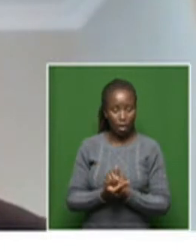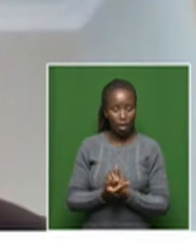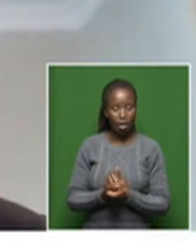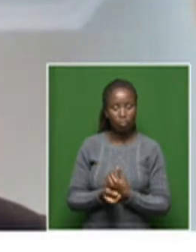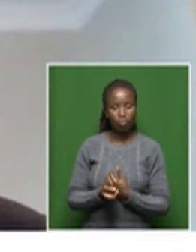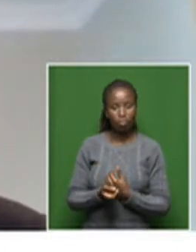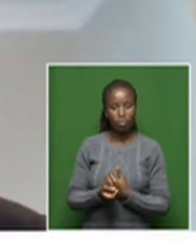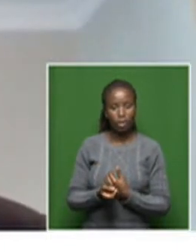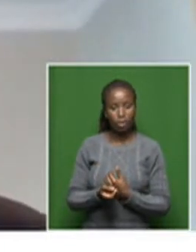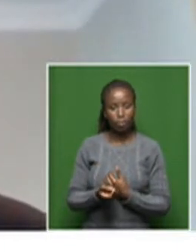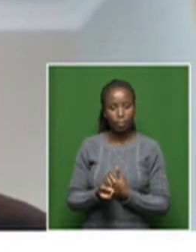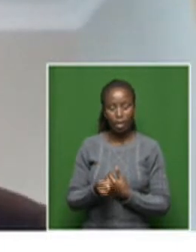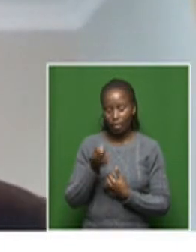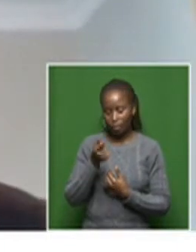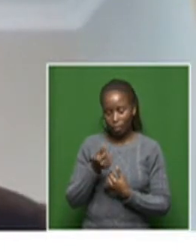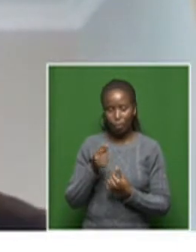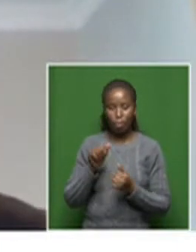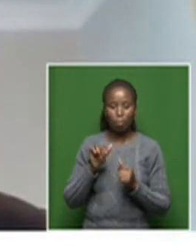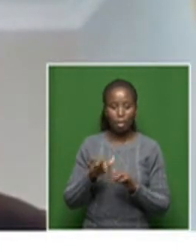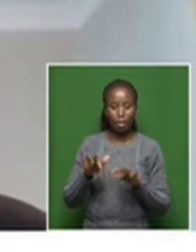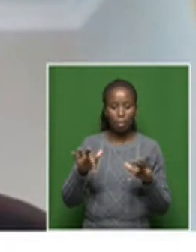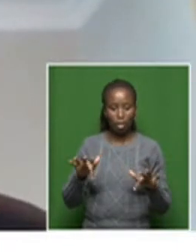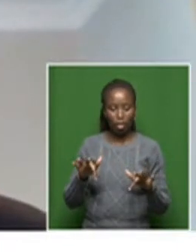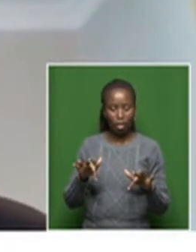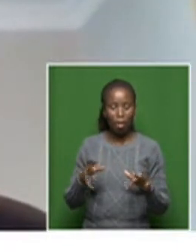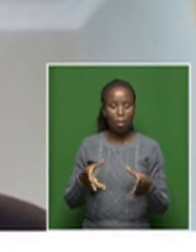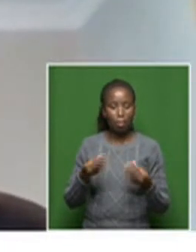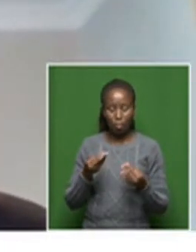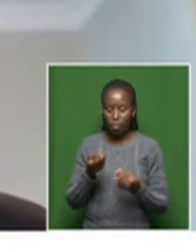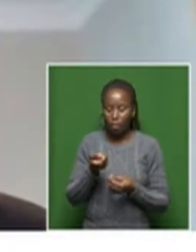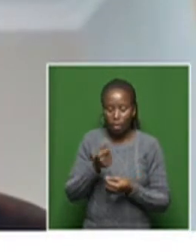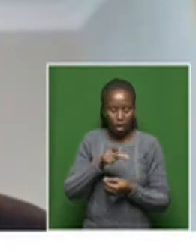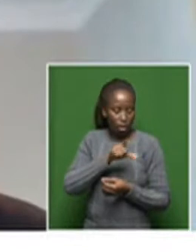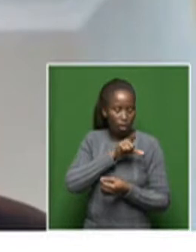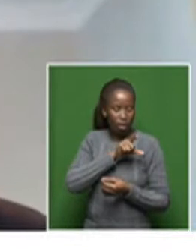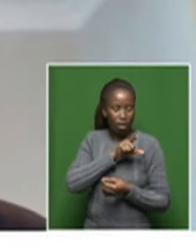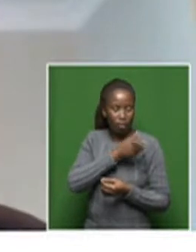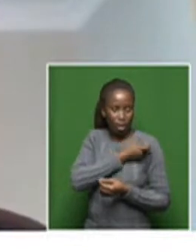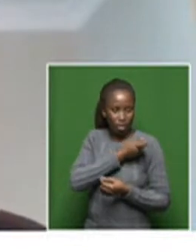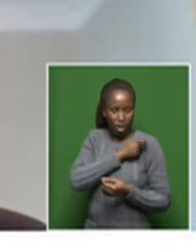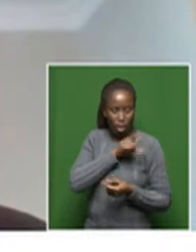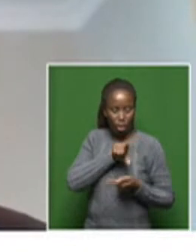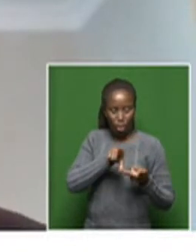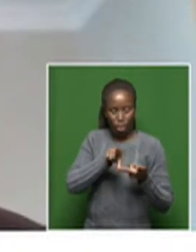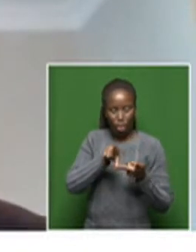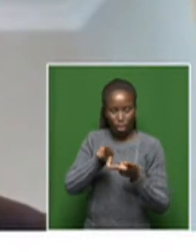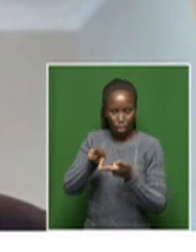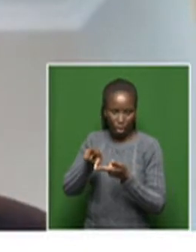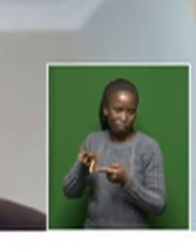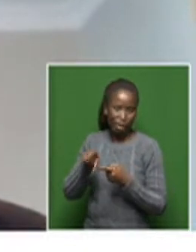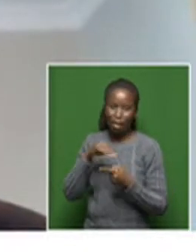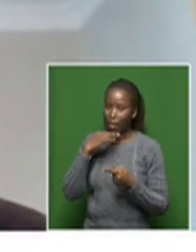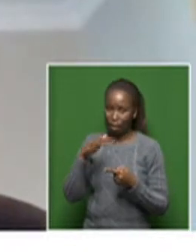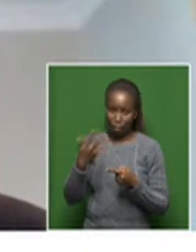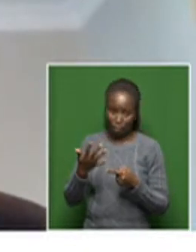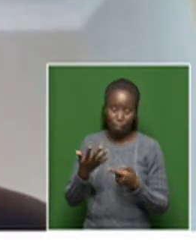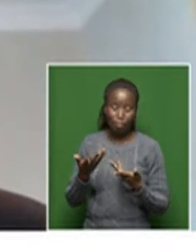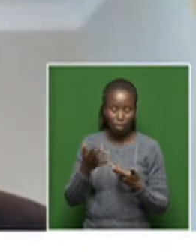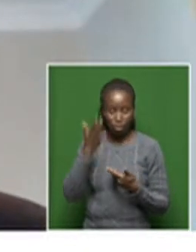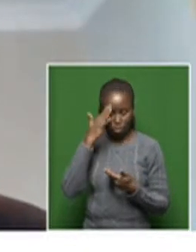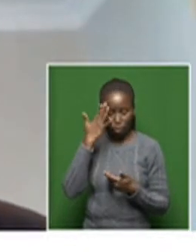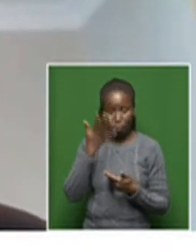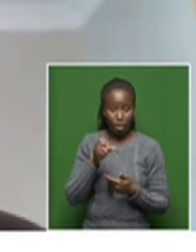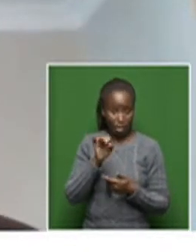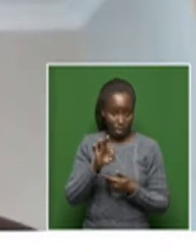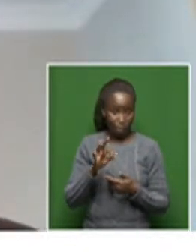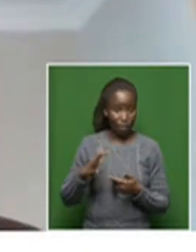the provinces and the private sector providers have been champing at the bit to open additional sites. And as we know, if we want to get